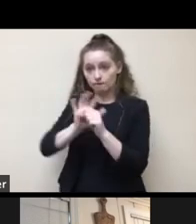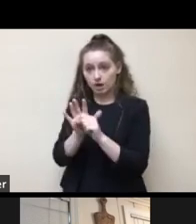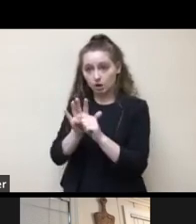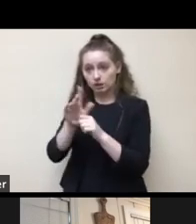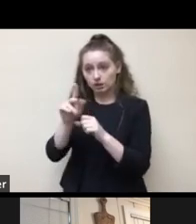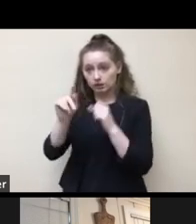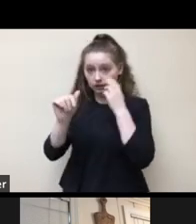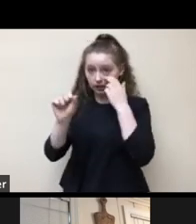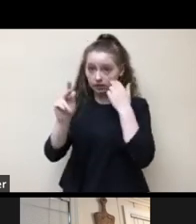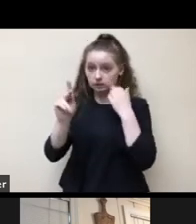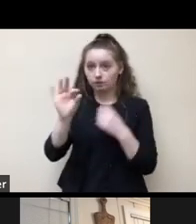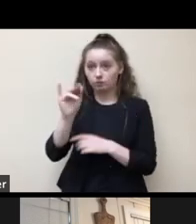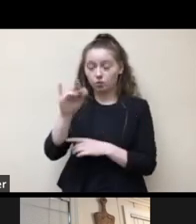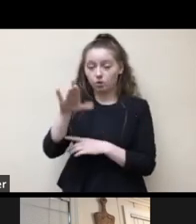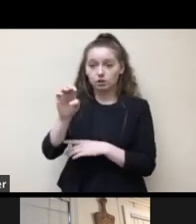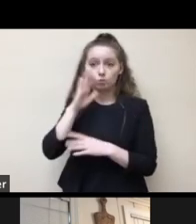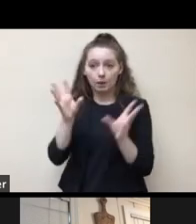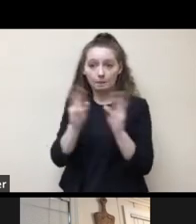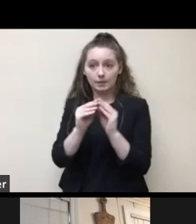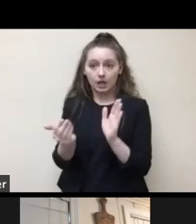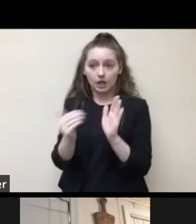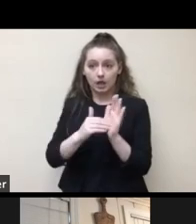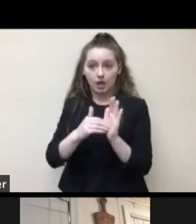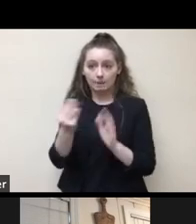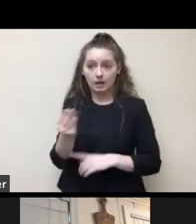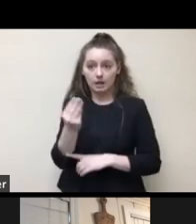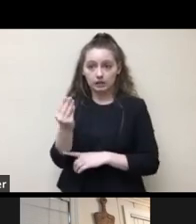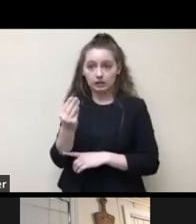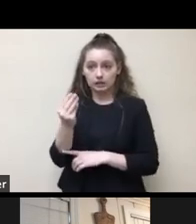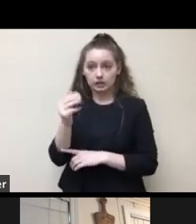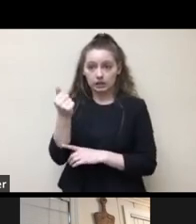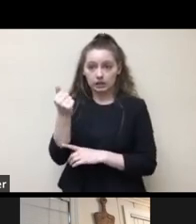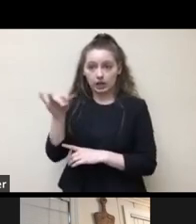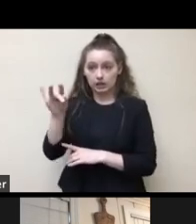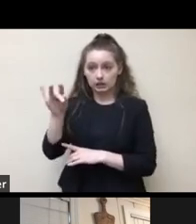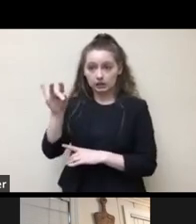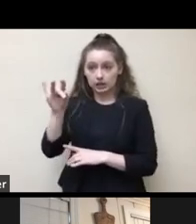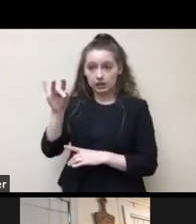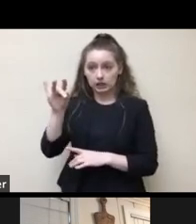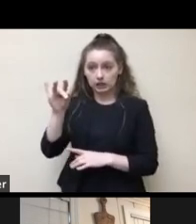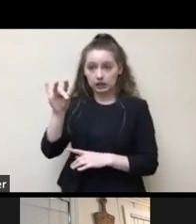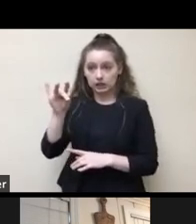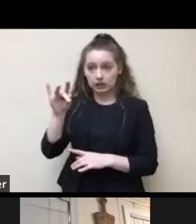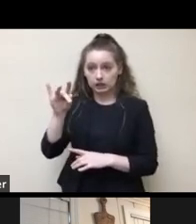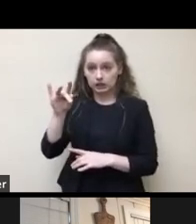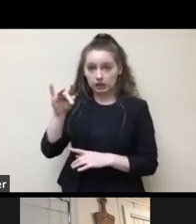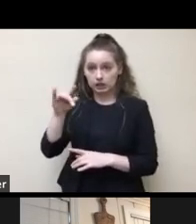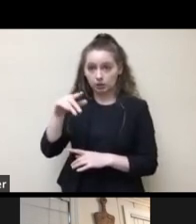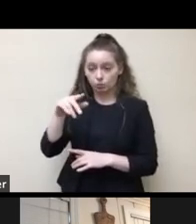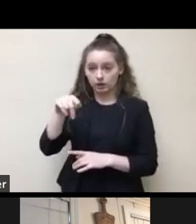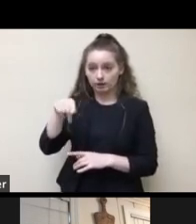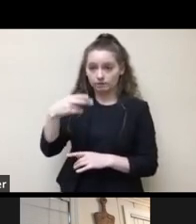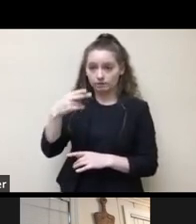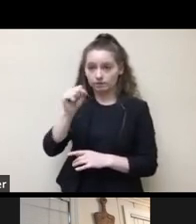meet again on Monday. That's the 18th when phase 2.5 begins